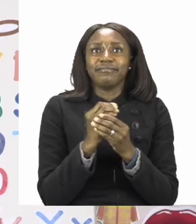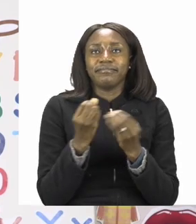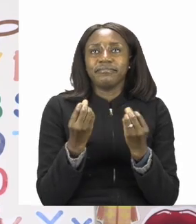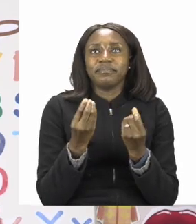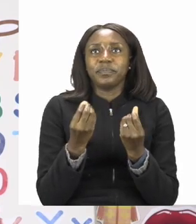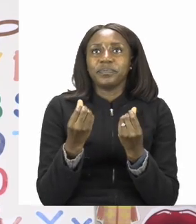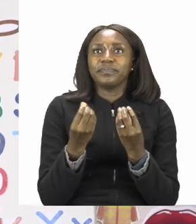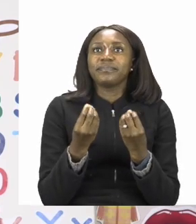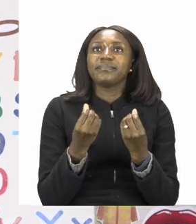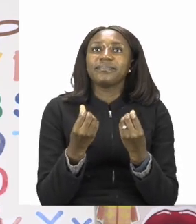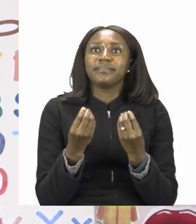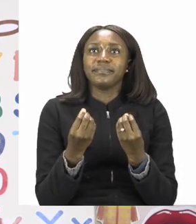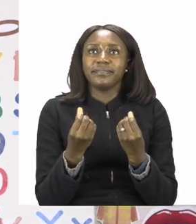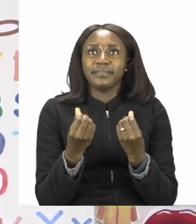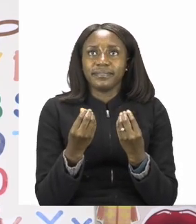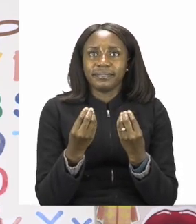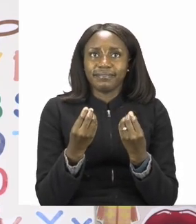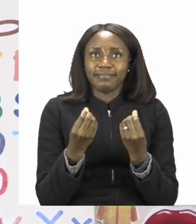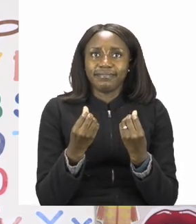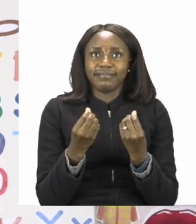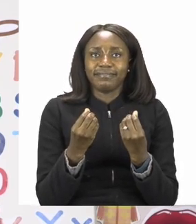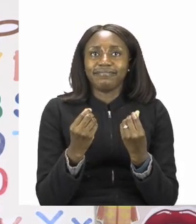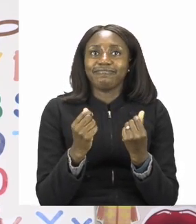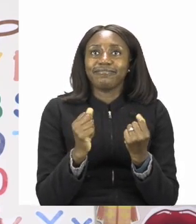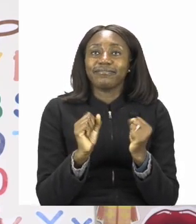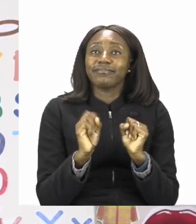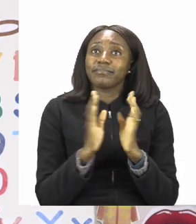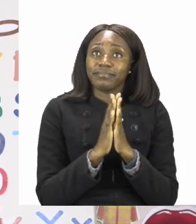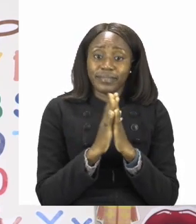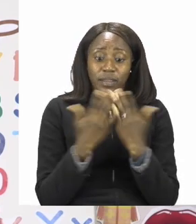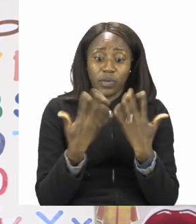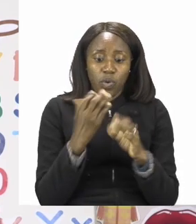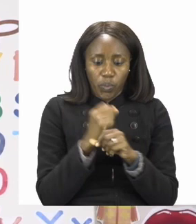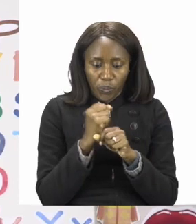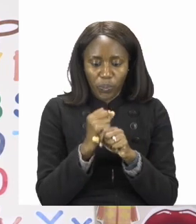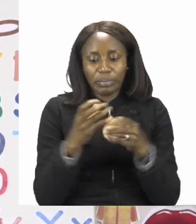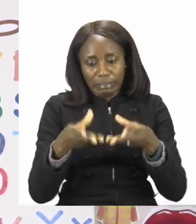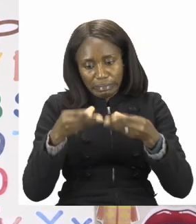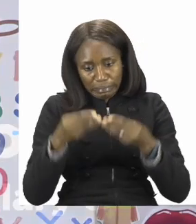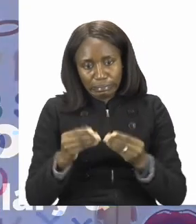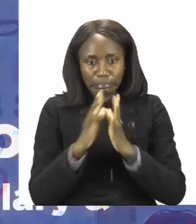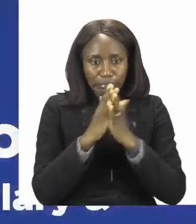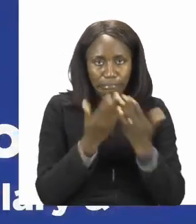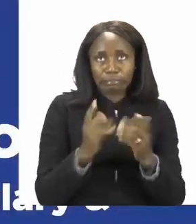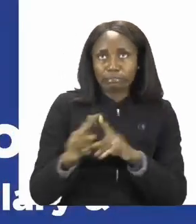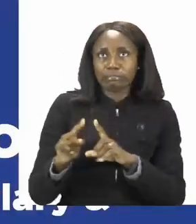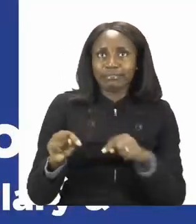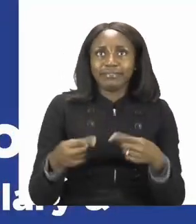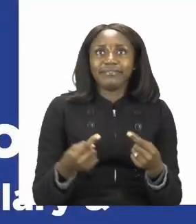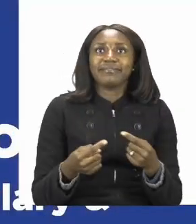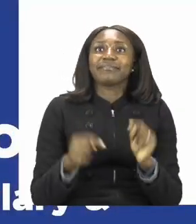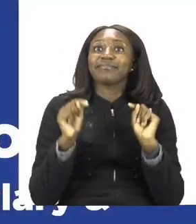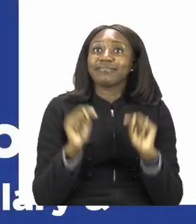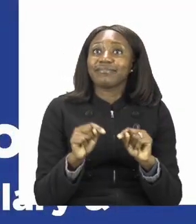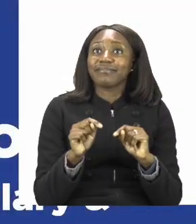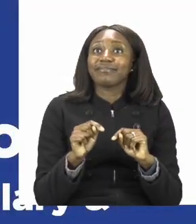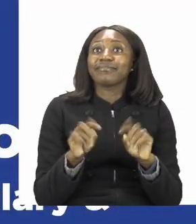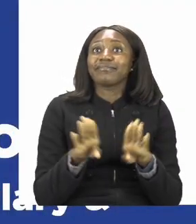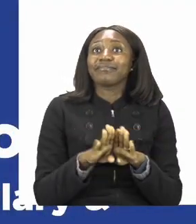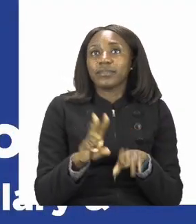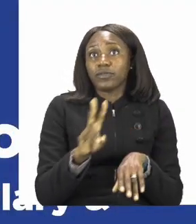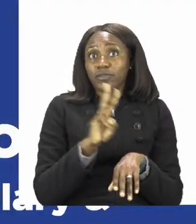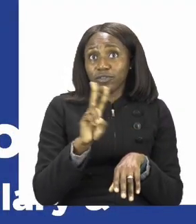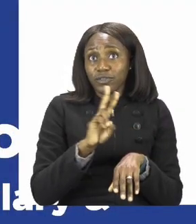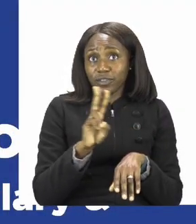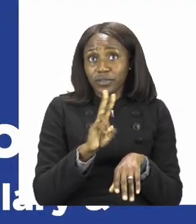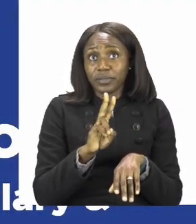our fingertips too. Make sure your hands are dry before you touch anything else. For today's lesson,